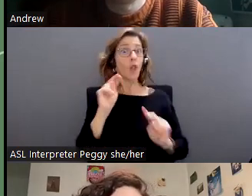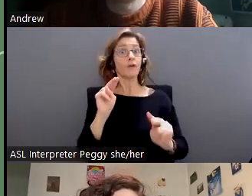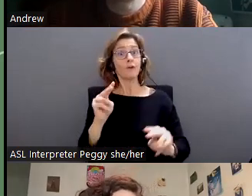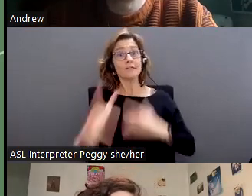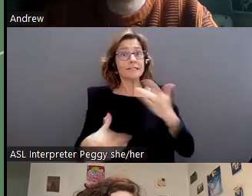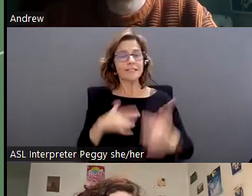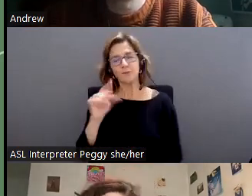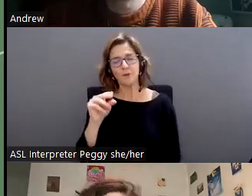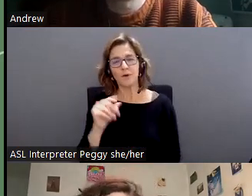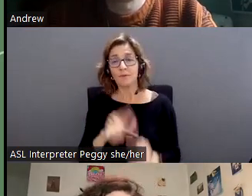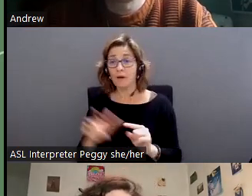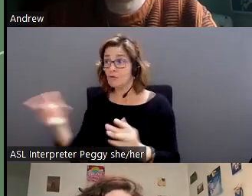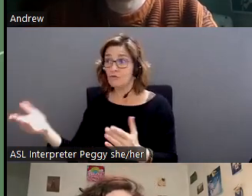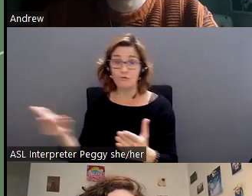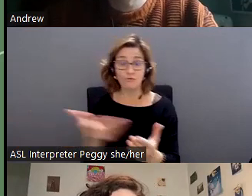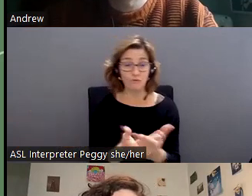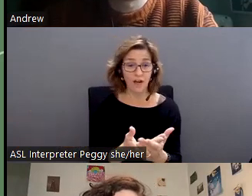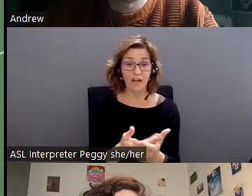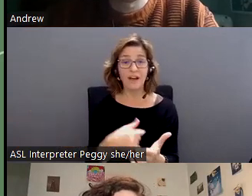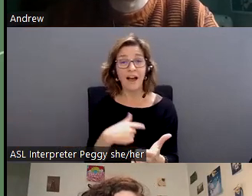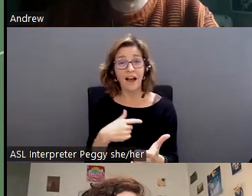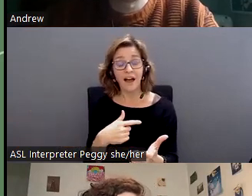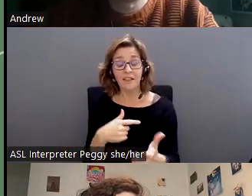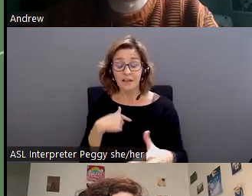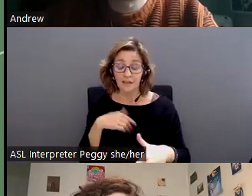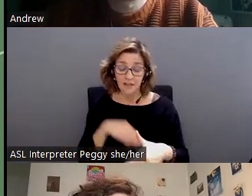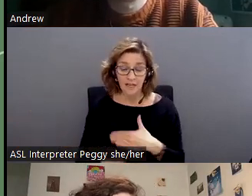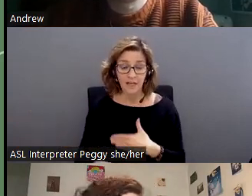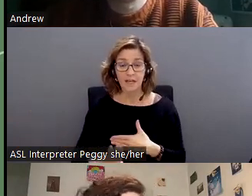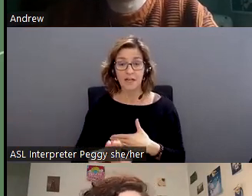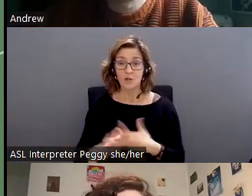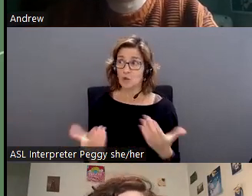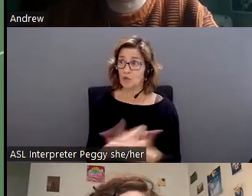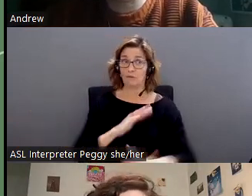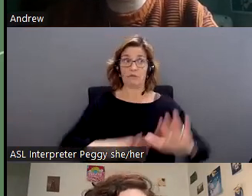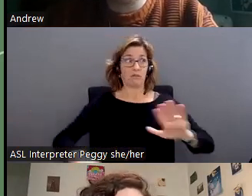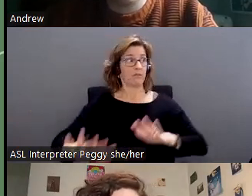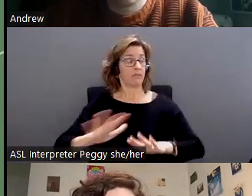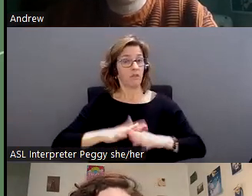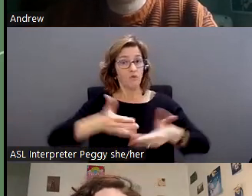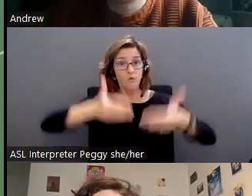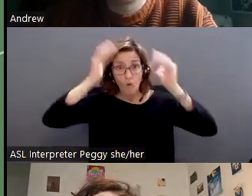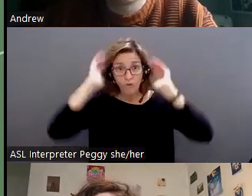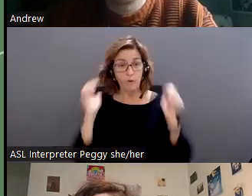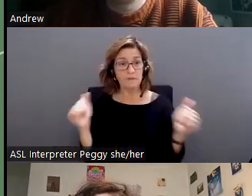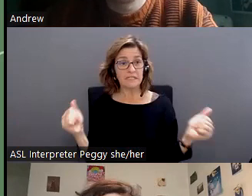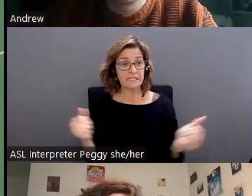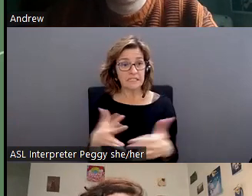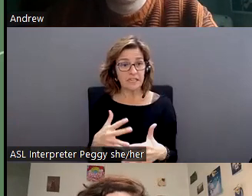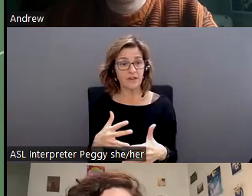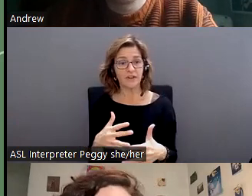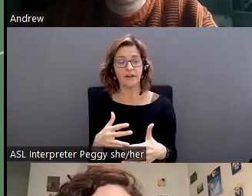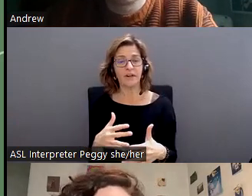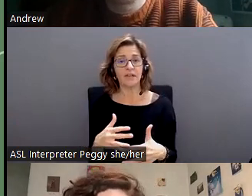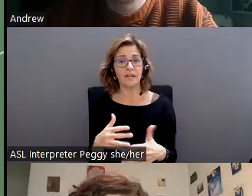have to arrive and have the very first thing that you do upon arrival in this new space, which can often be very overwhelming and scary. Perhaps you're